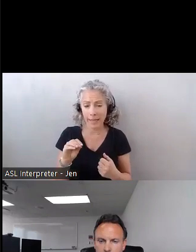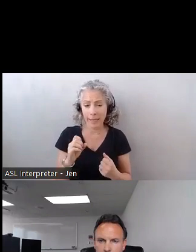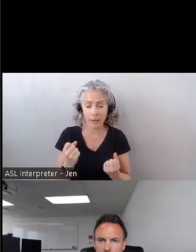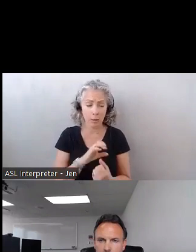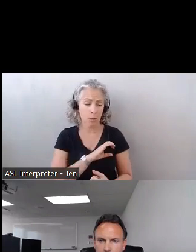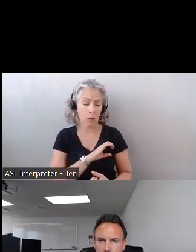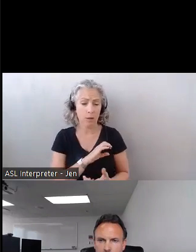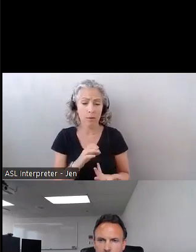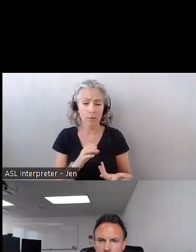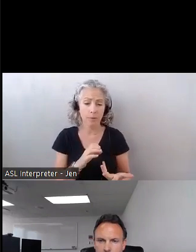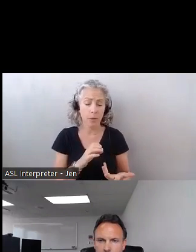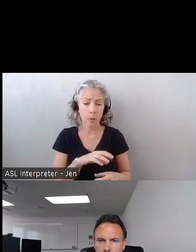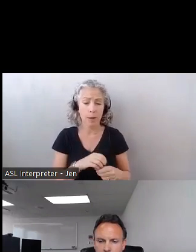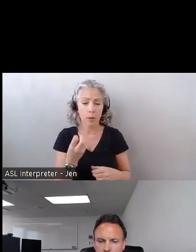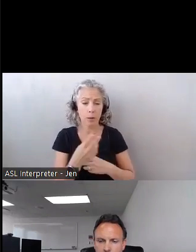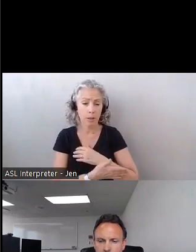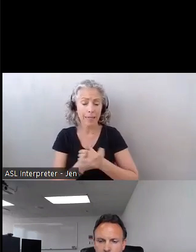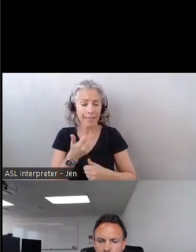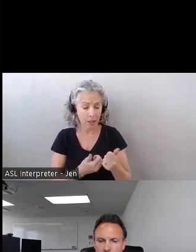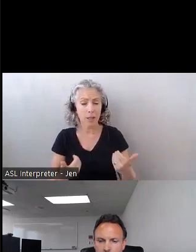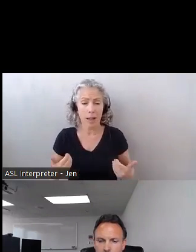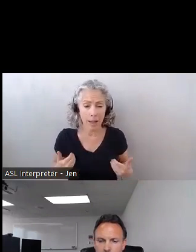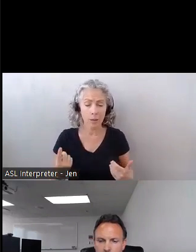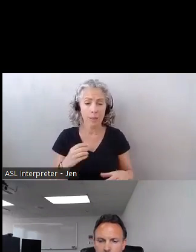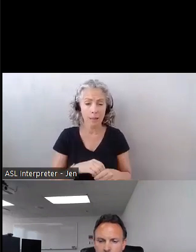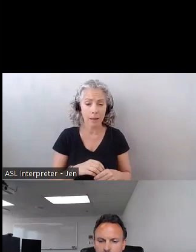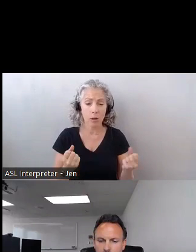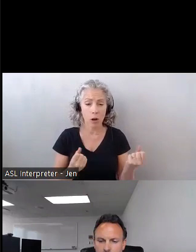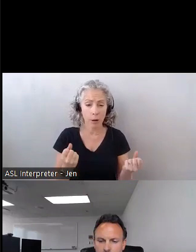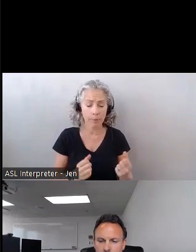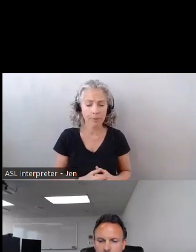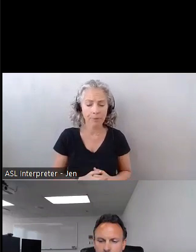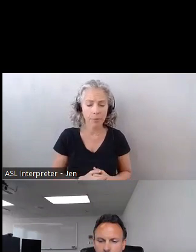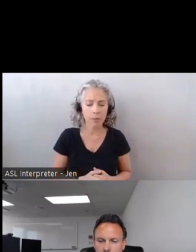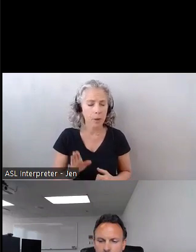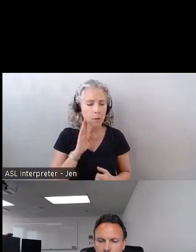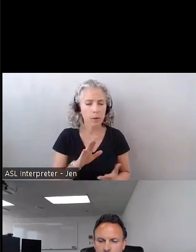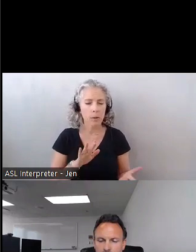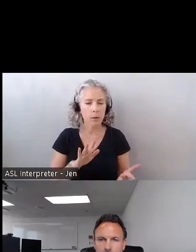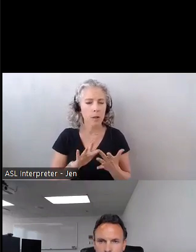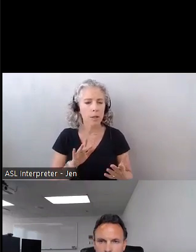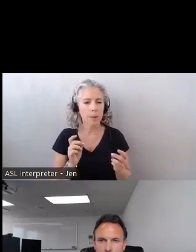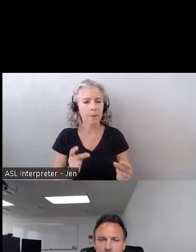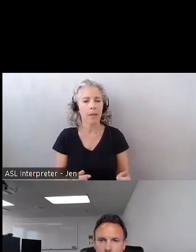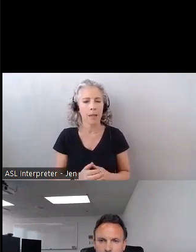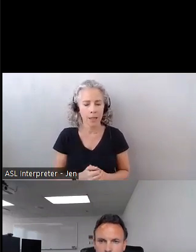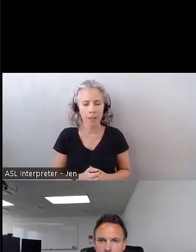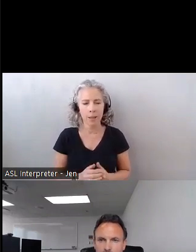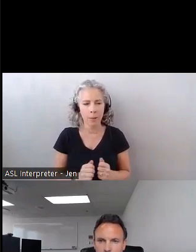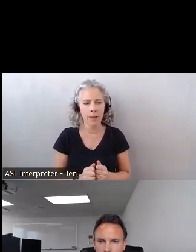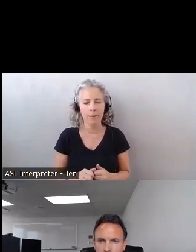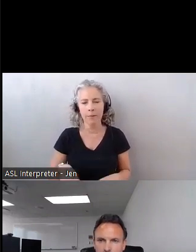officers in our 12 counties, and everyone has an iPad in their police car that can contact immediately with an LMHP or our crisis